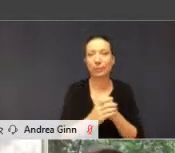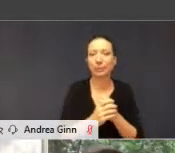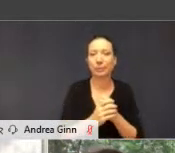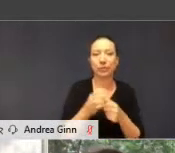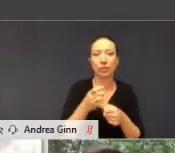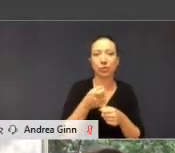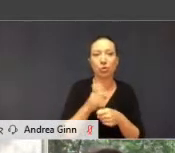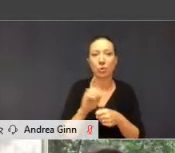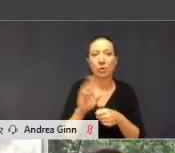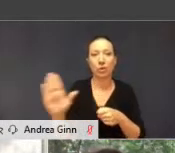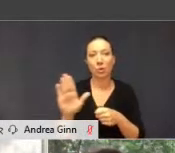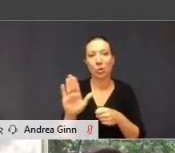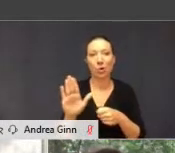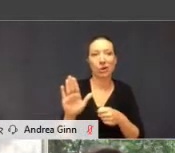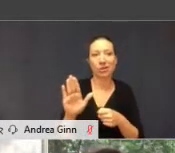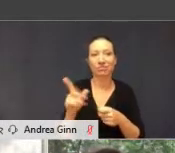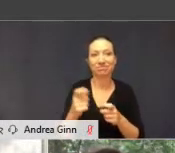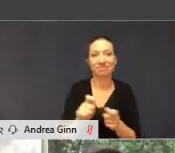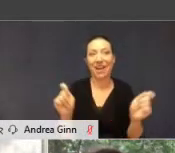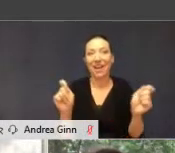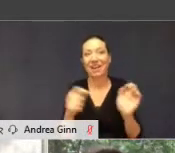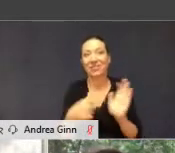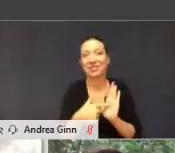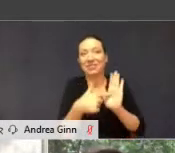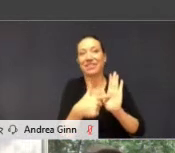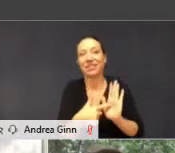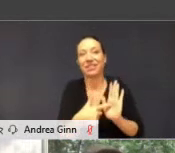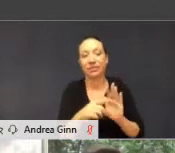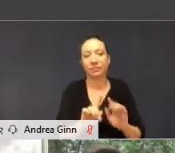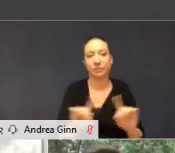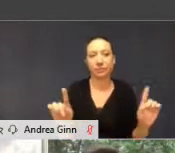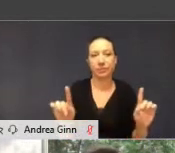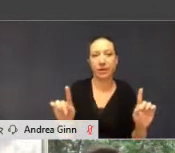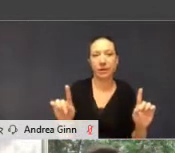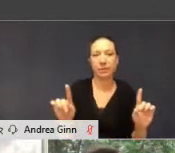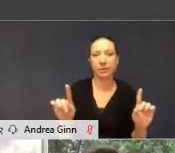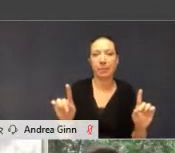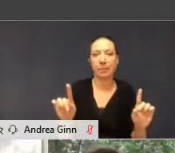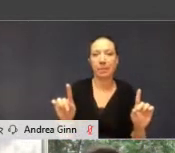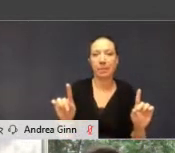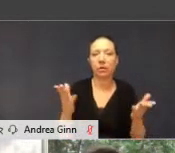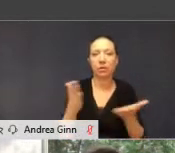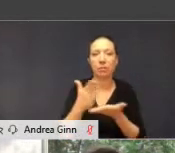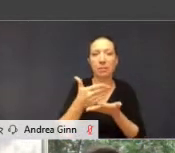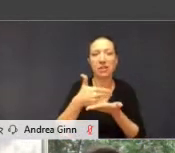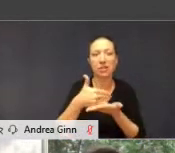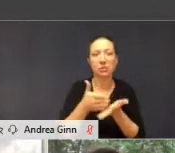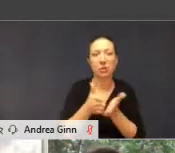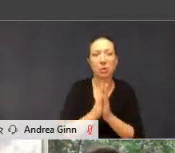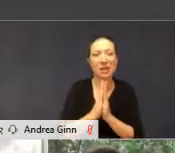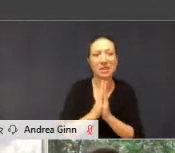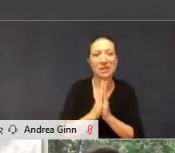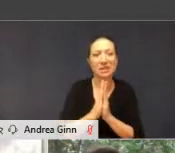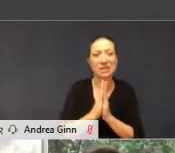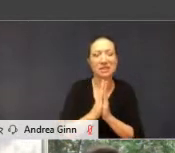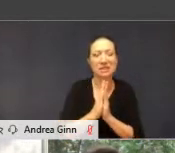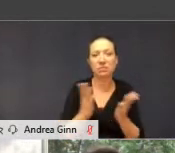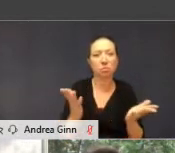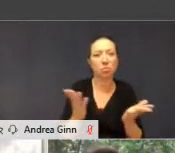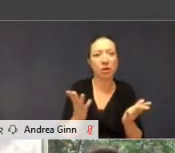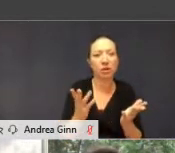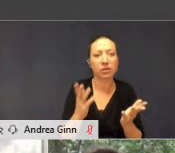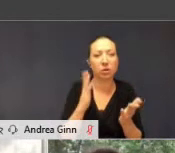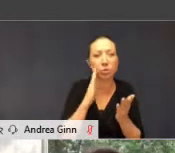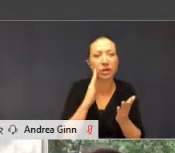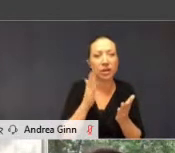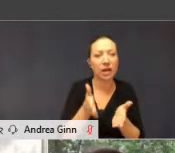your reveal party or anything like that, but what is the budget request increase that you're going to ask for